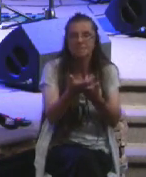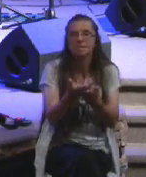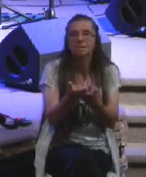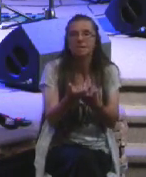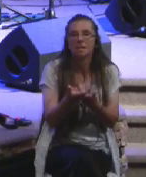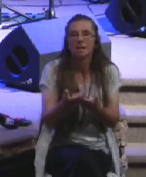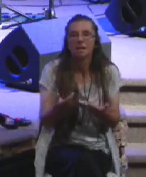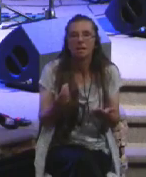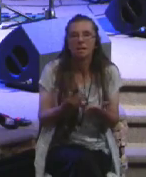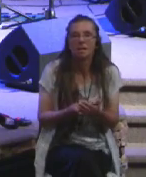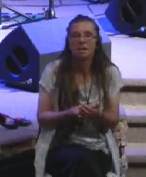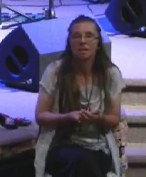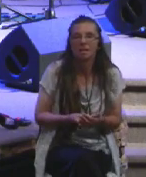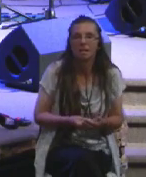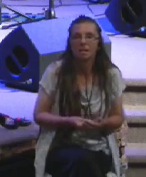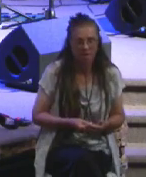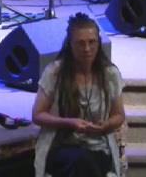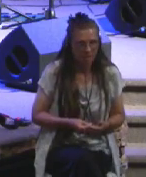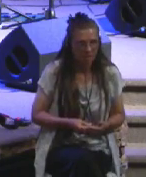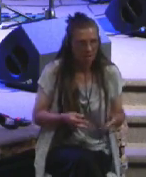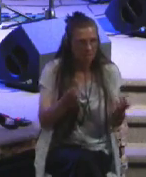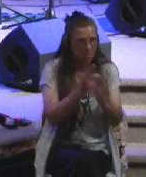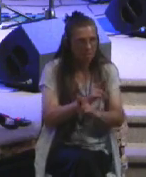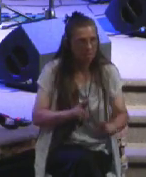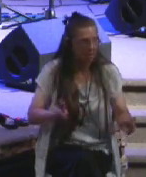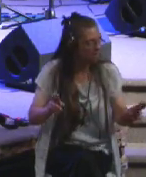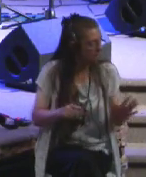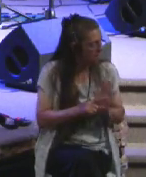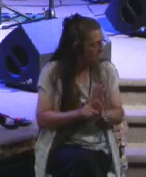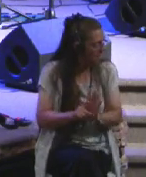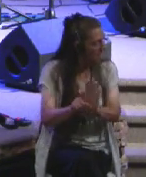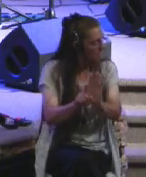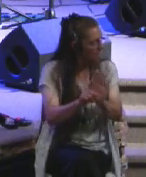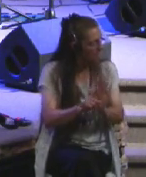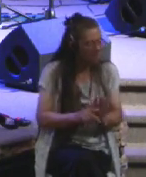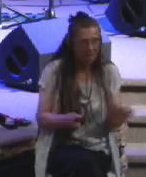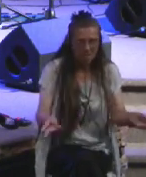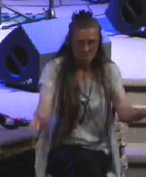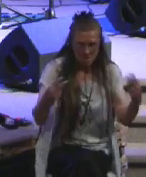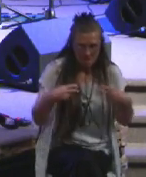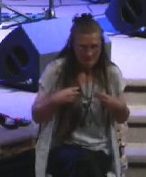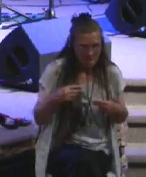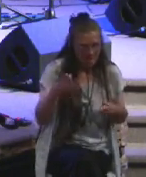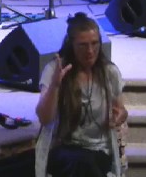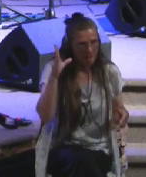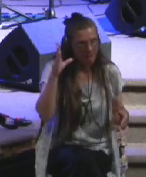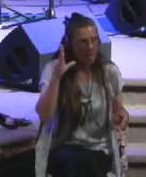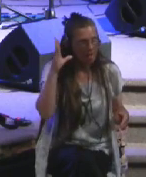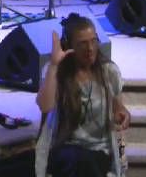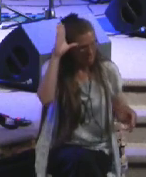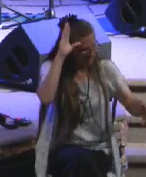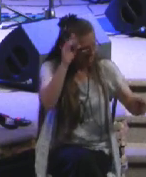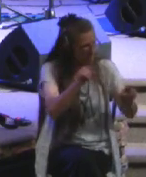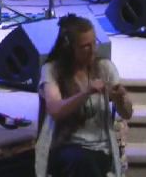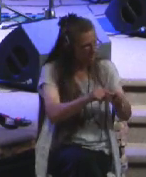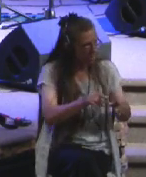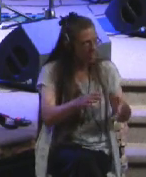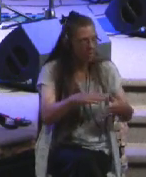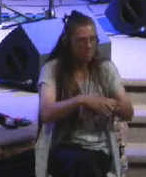a Goel, a kinsman redeemer, the Levirate that would come in and the brother that would marry the